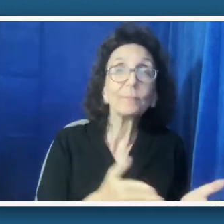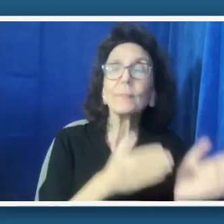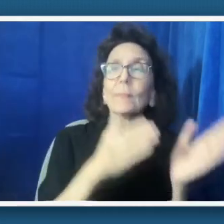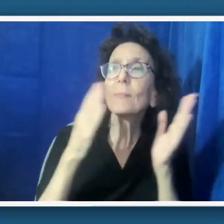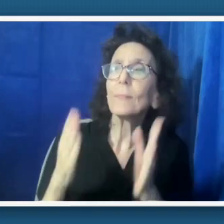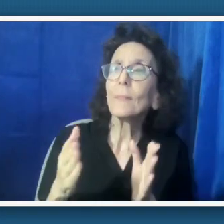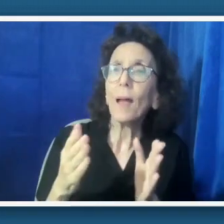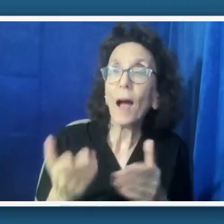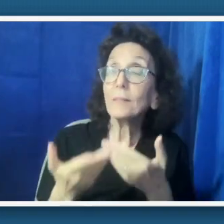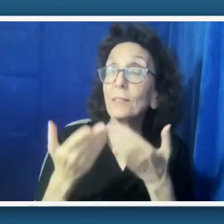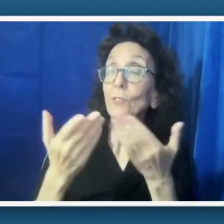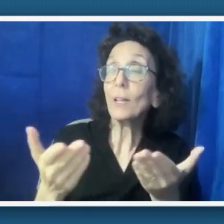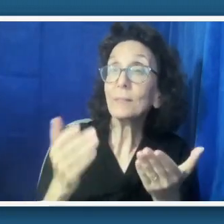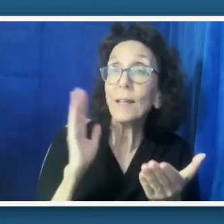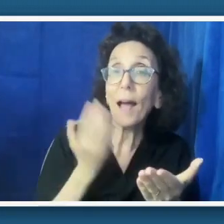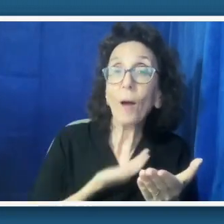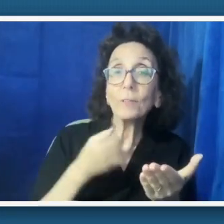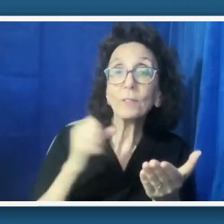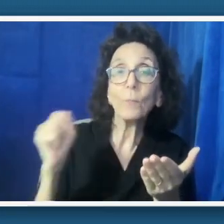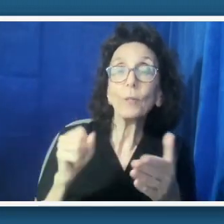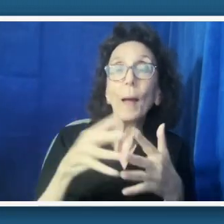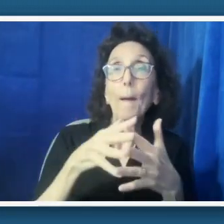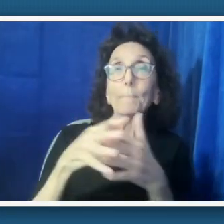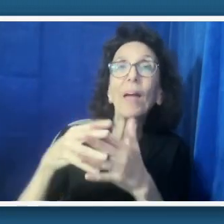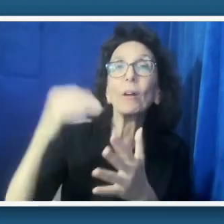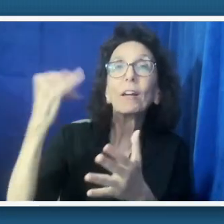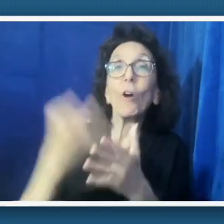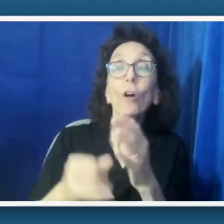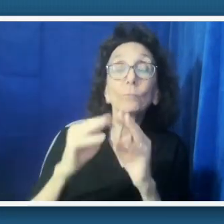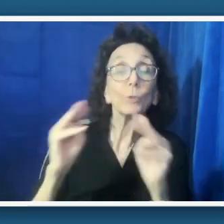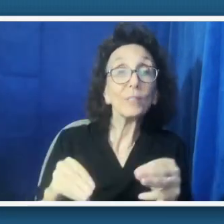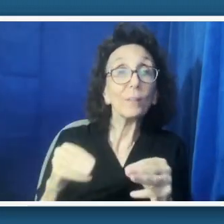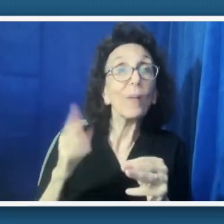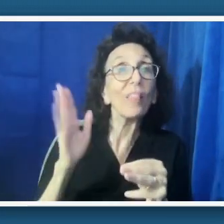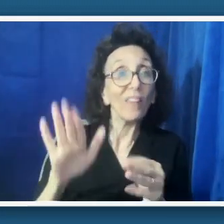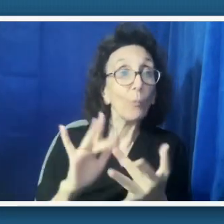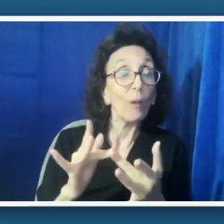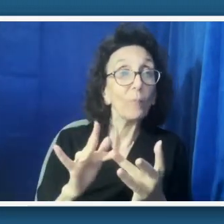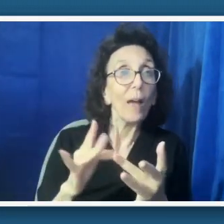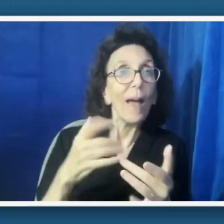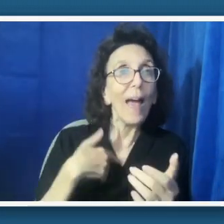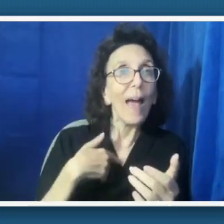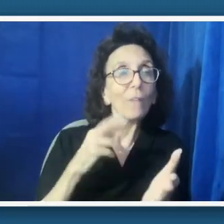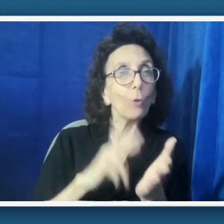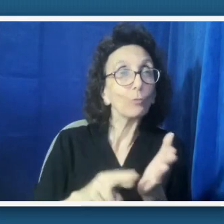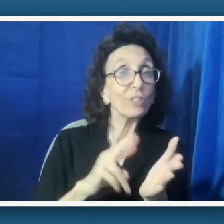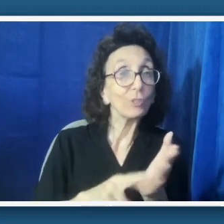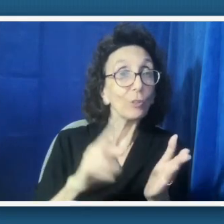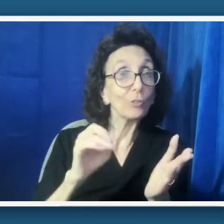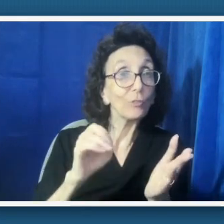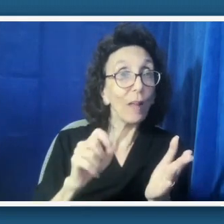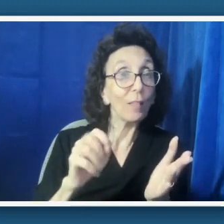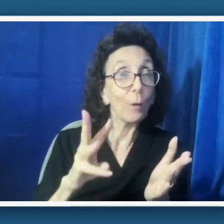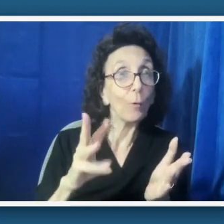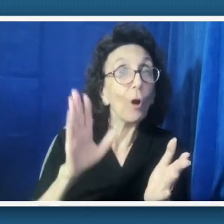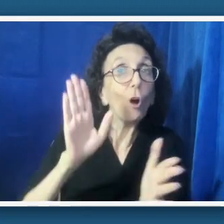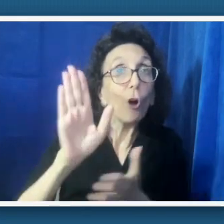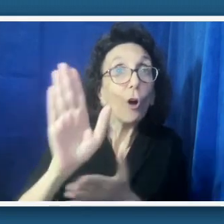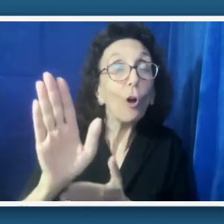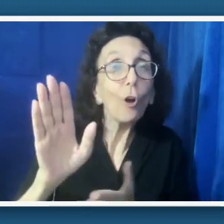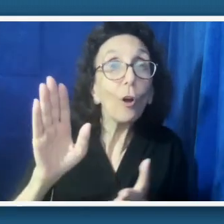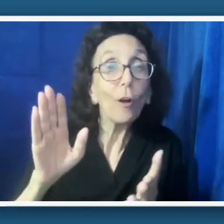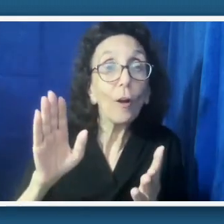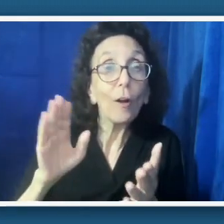the Smithsonian American Art Museum's website. They actually have a research fellow with them right now who did her PhD